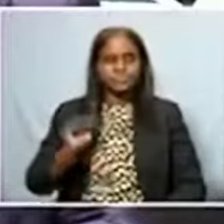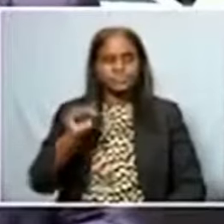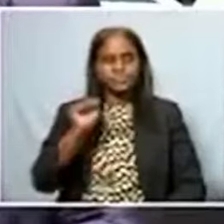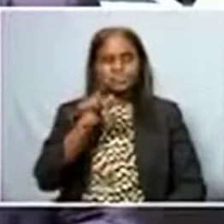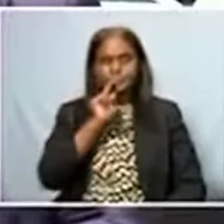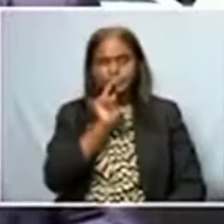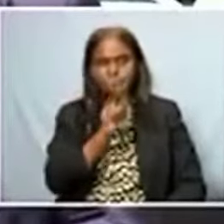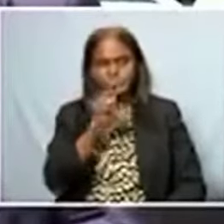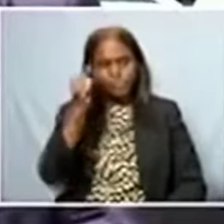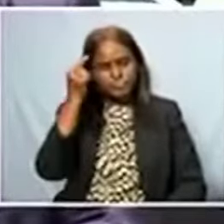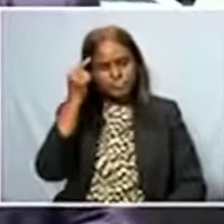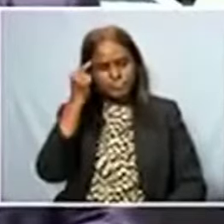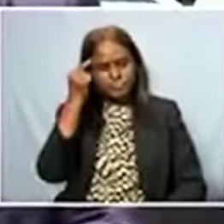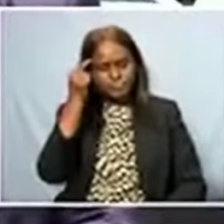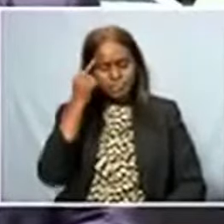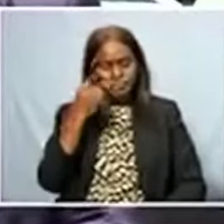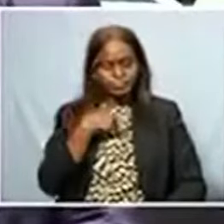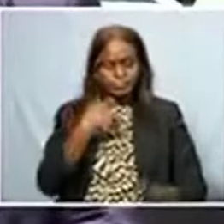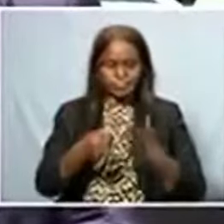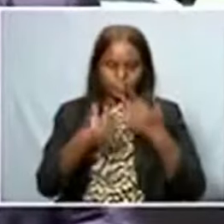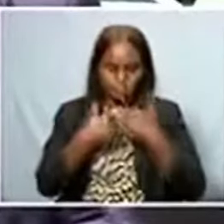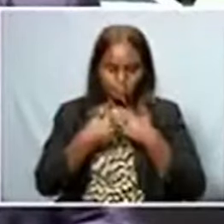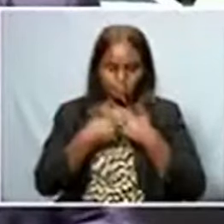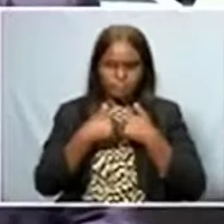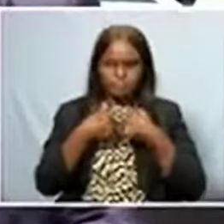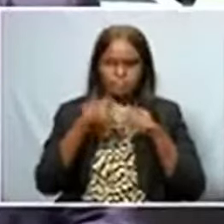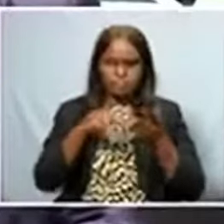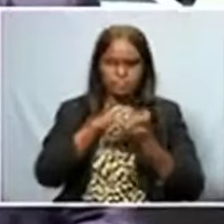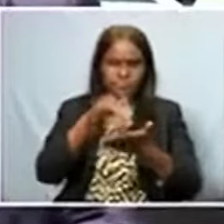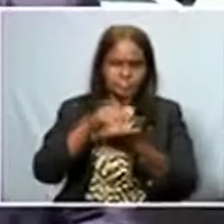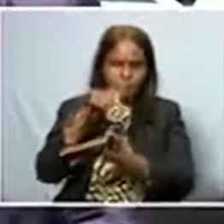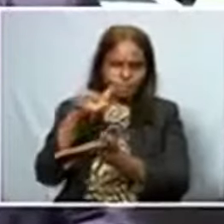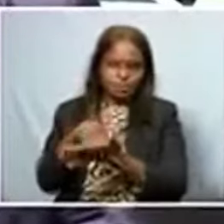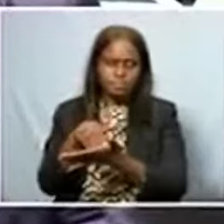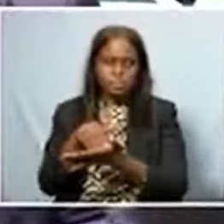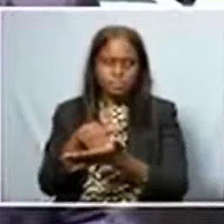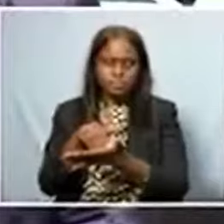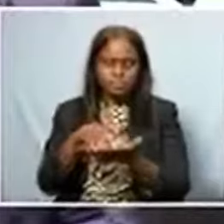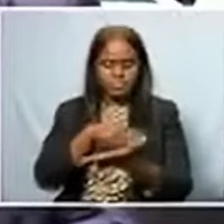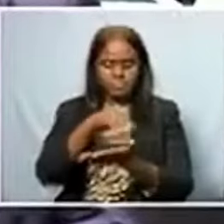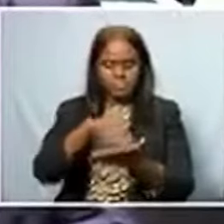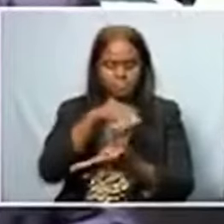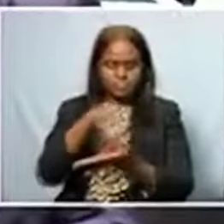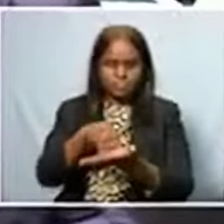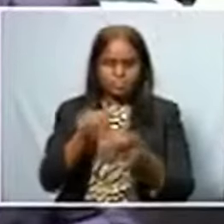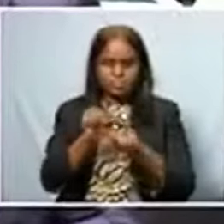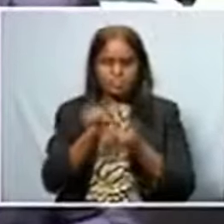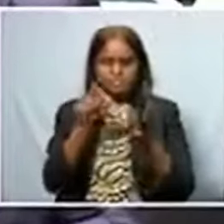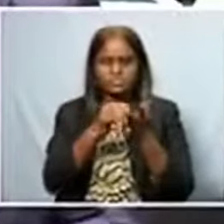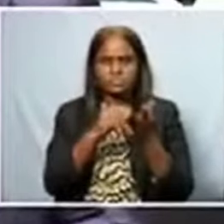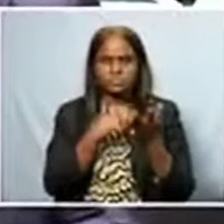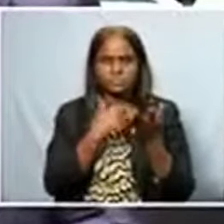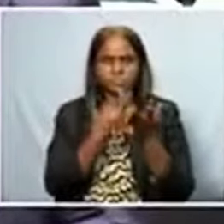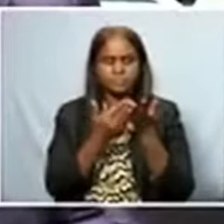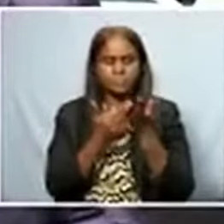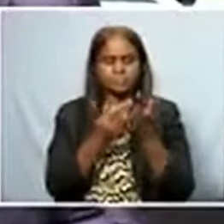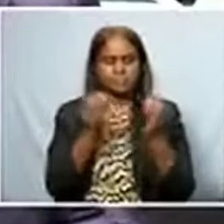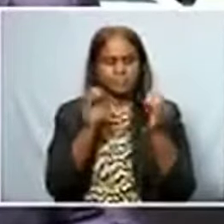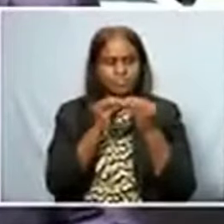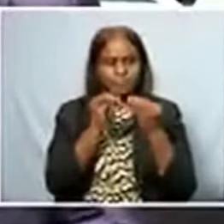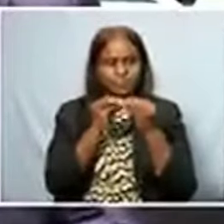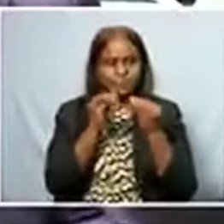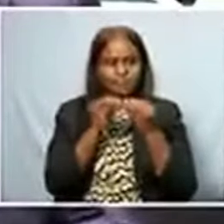this government has undertaken a decentralization, and most of